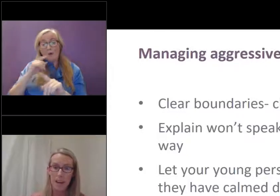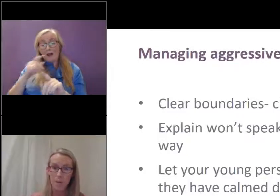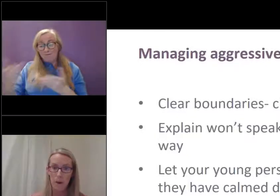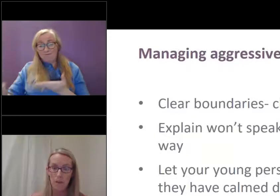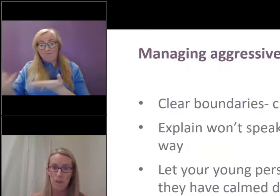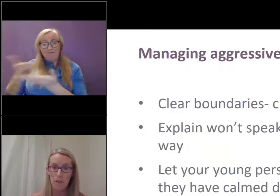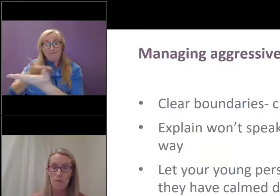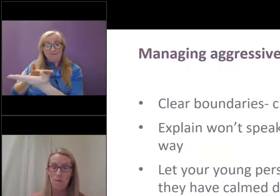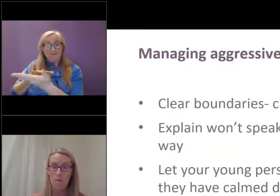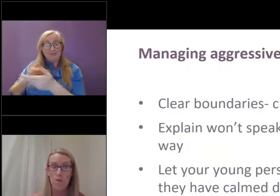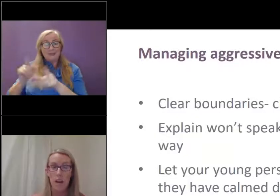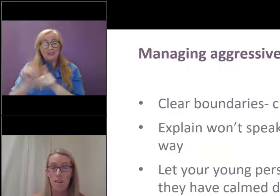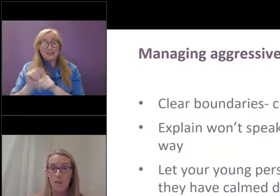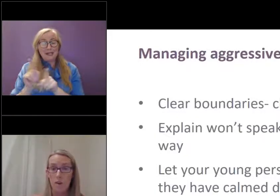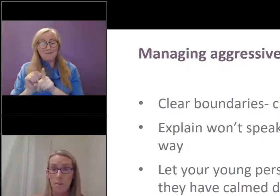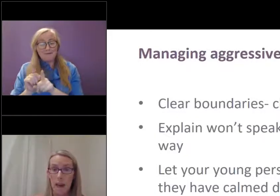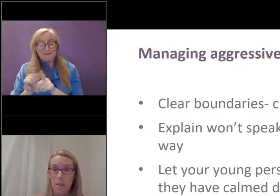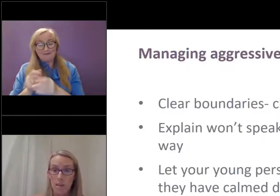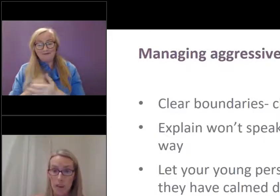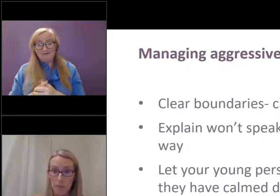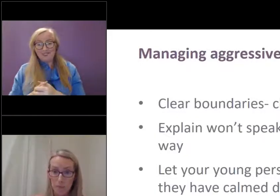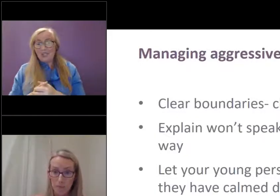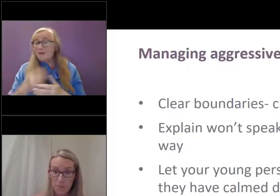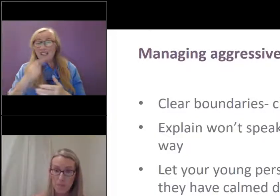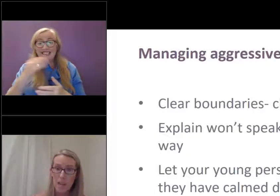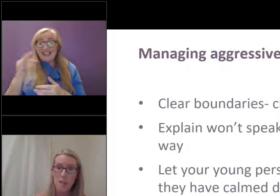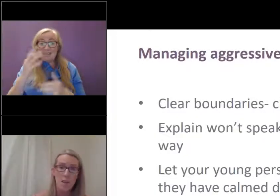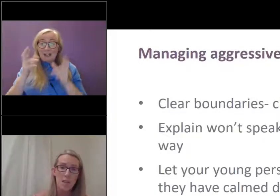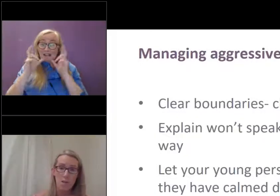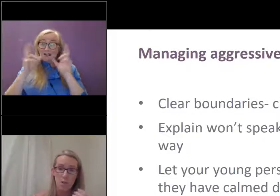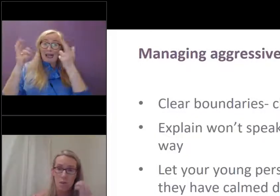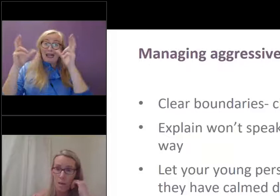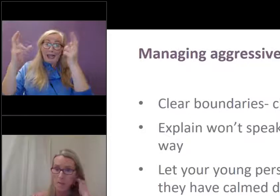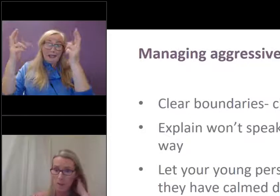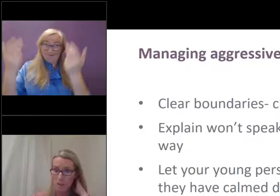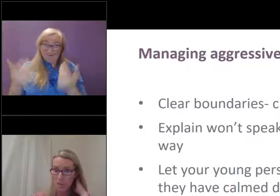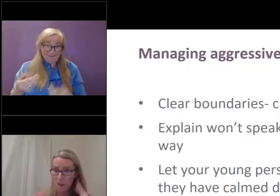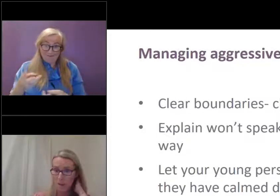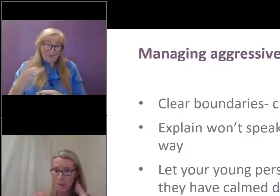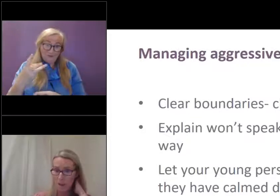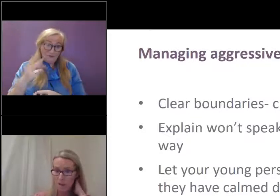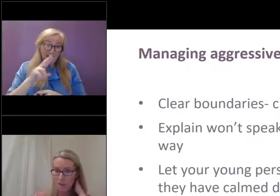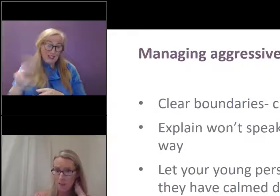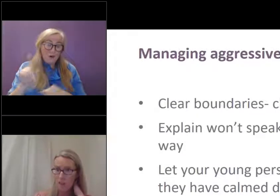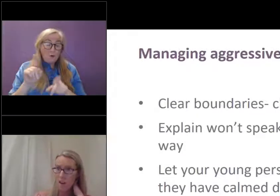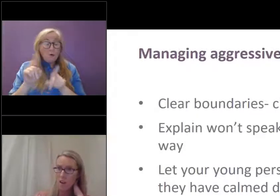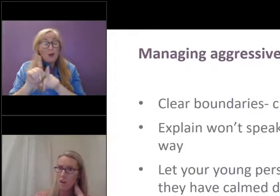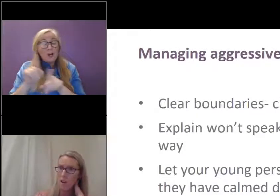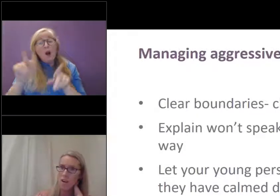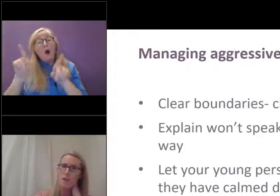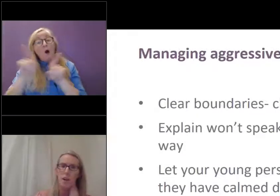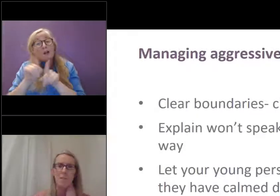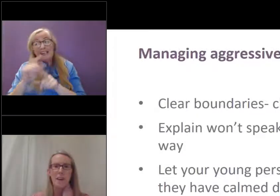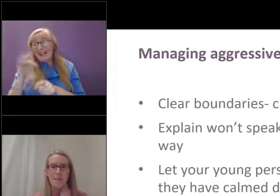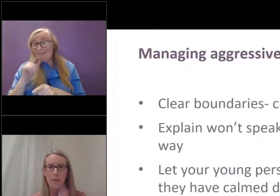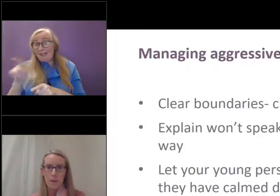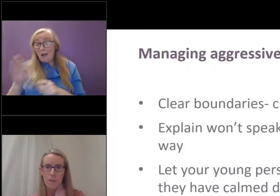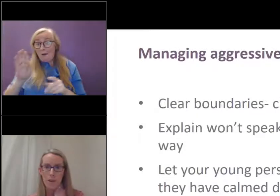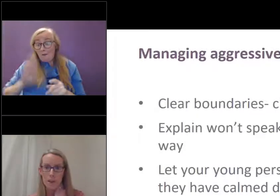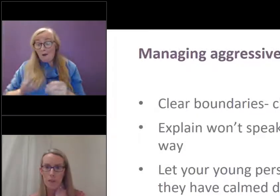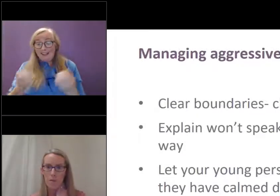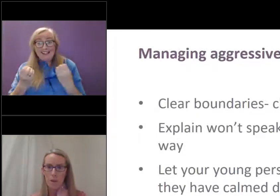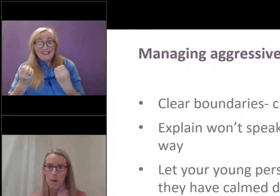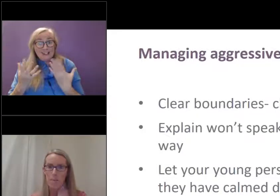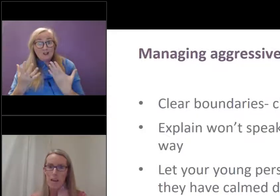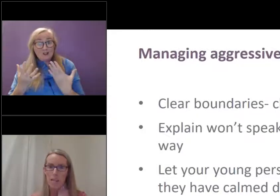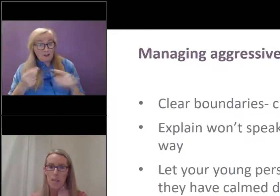to get anywhere if you're shouting and screaming the house down. And especially for other siblings who might be in the house, that they're kind of learning, okay, well, that's how I